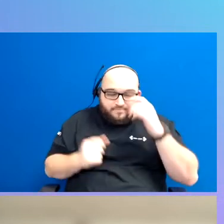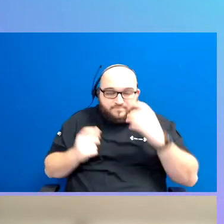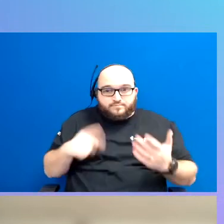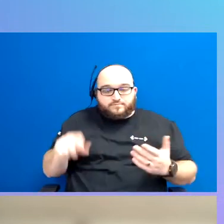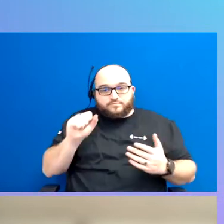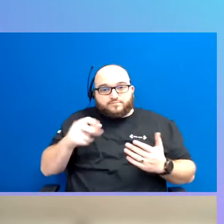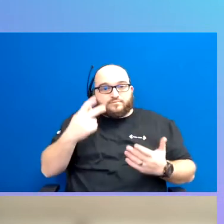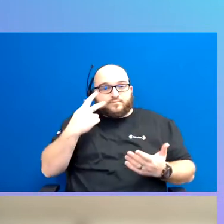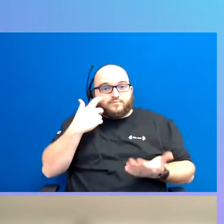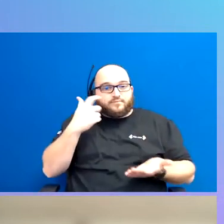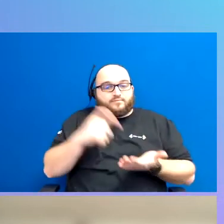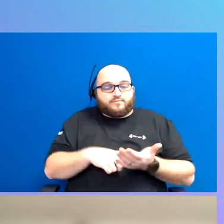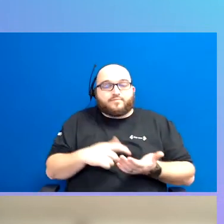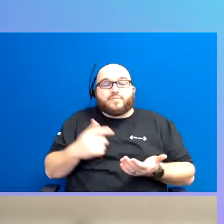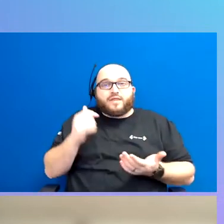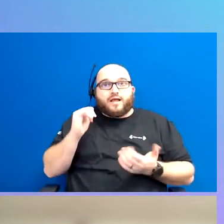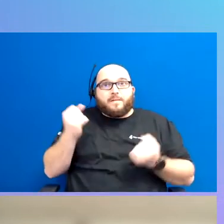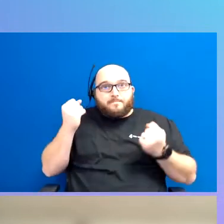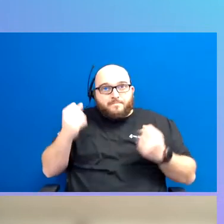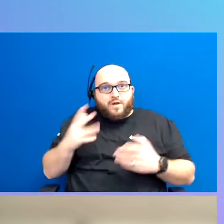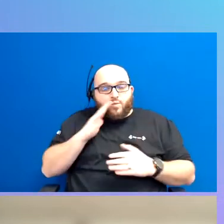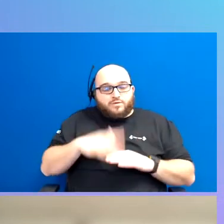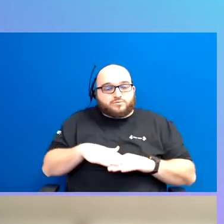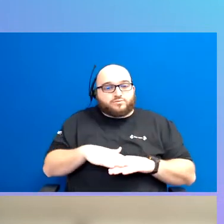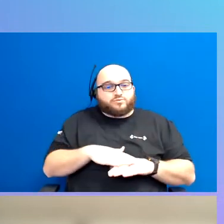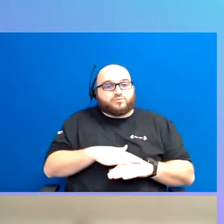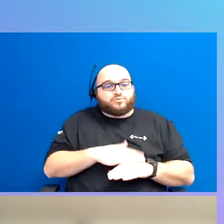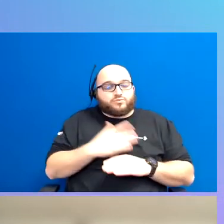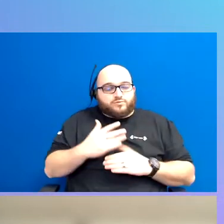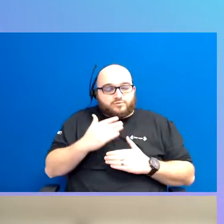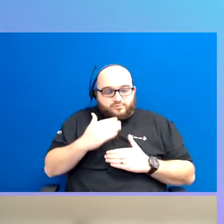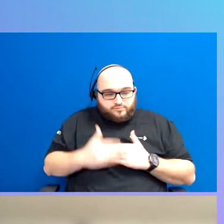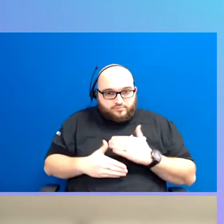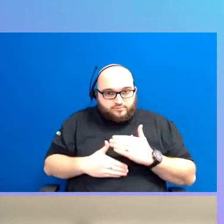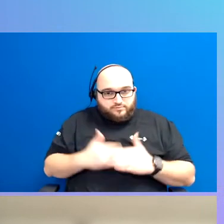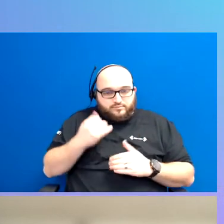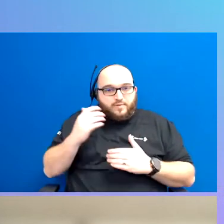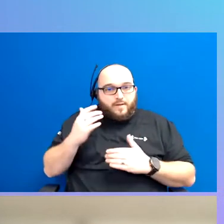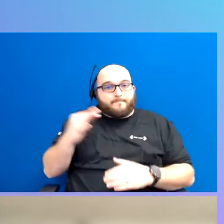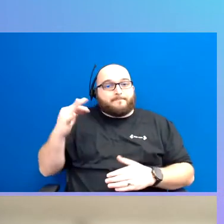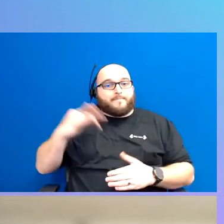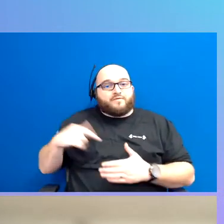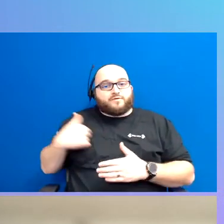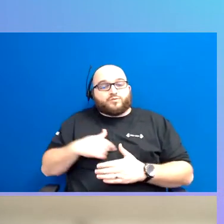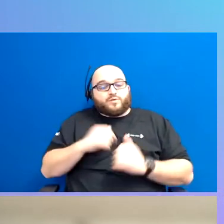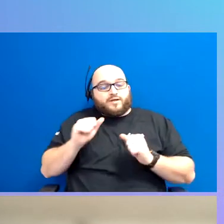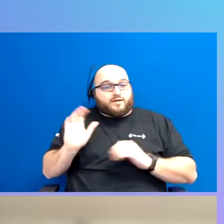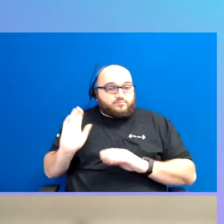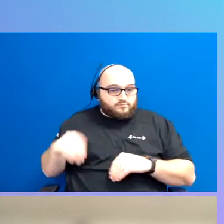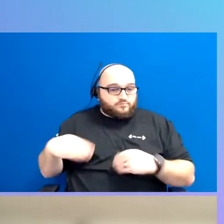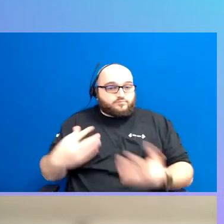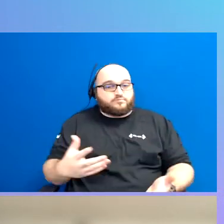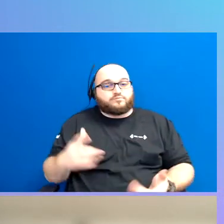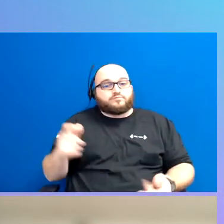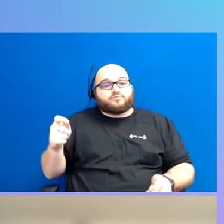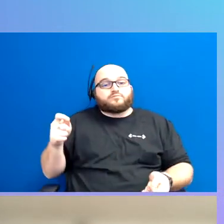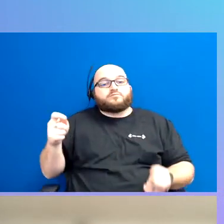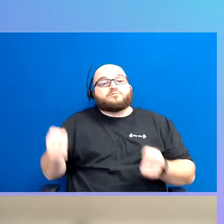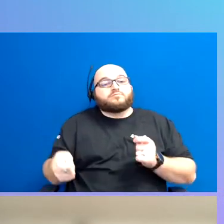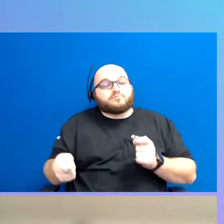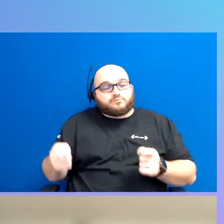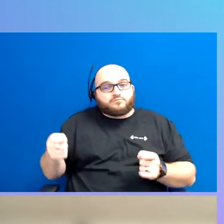and also slows down the progress and the benefits we can deliver for our customers. Change budgets, as I